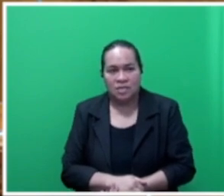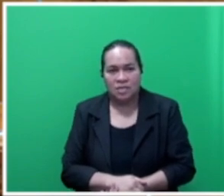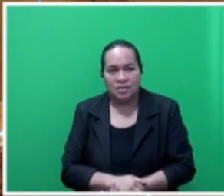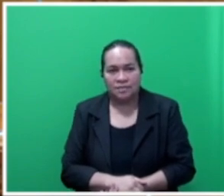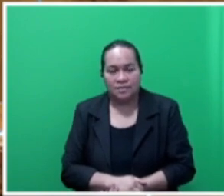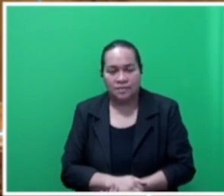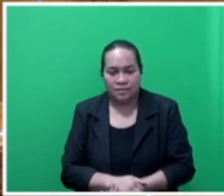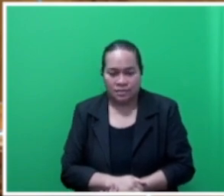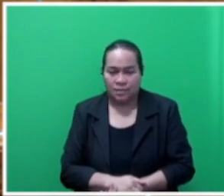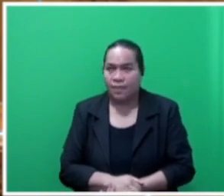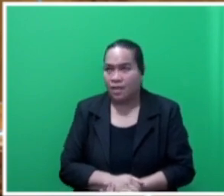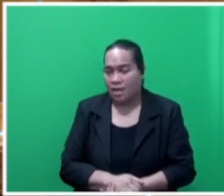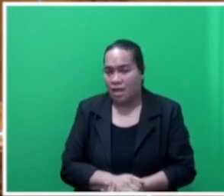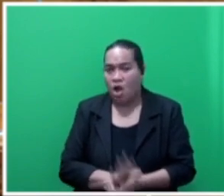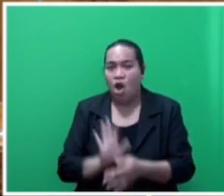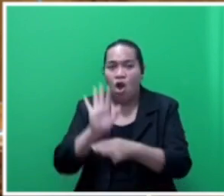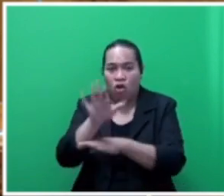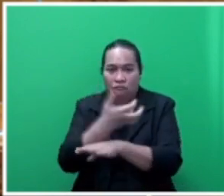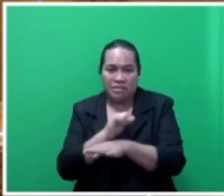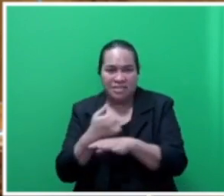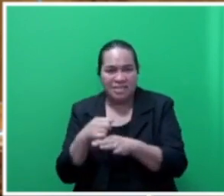The foreign reserve